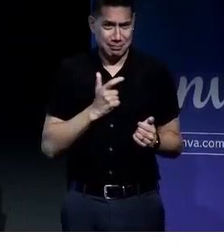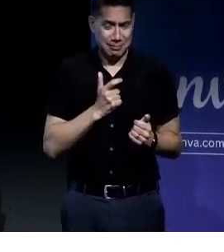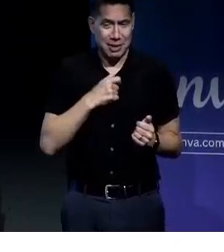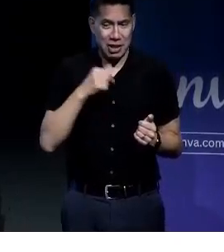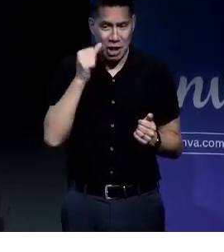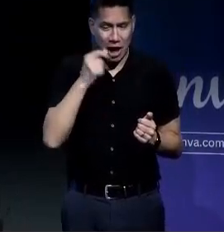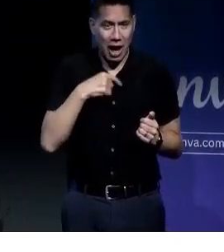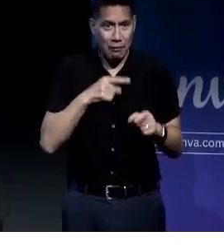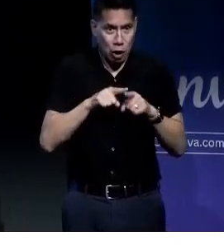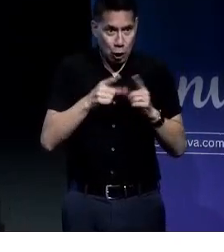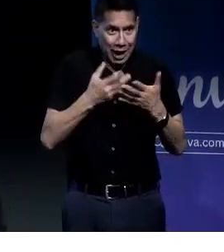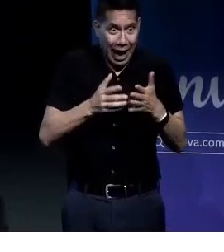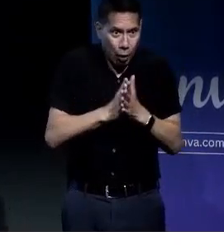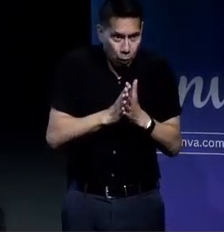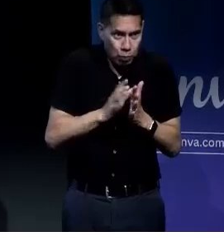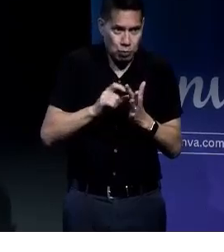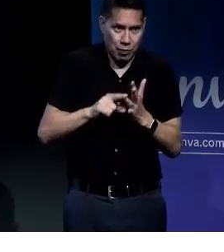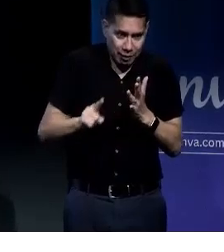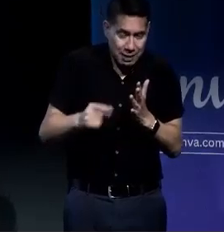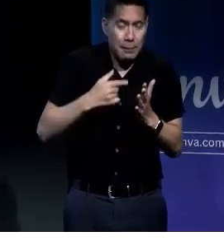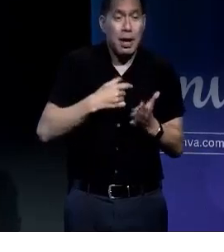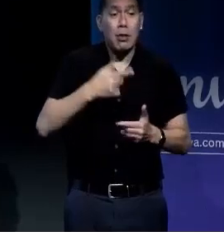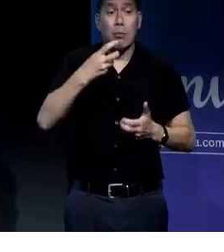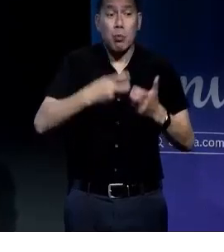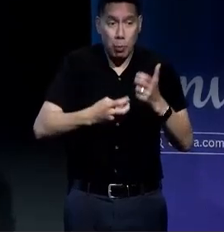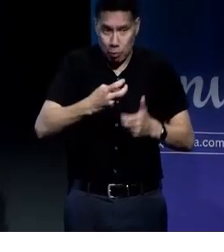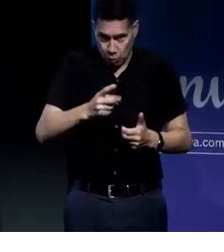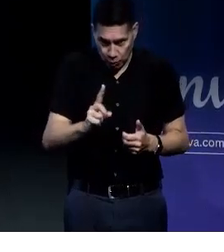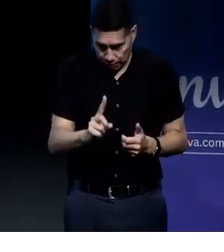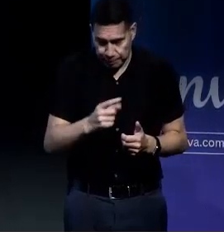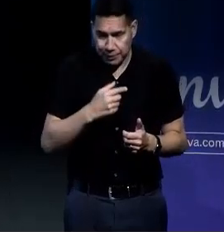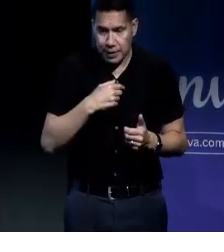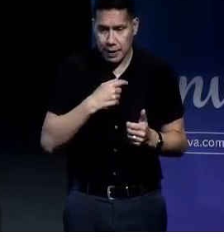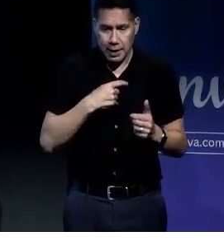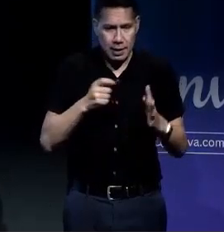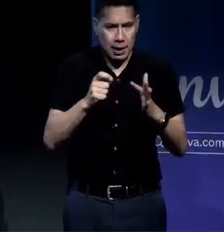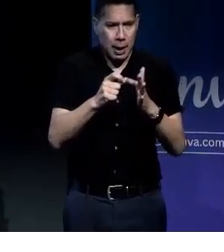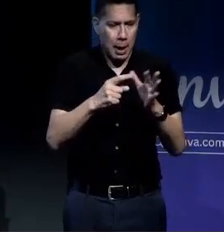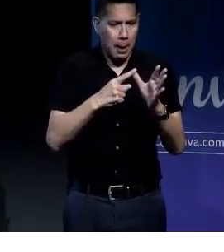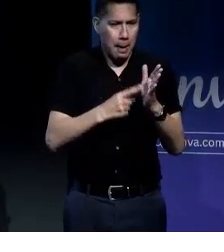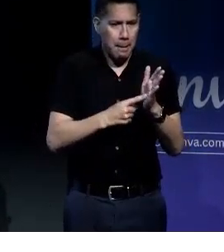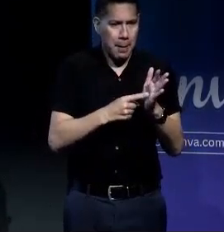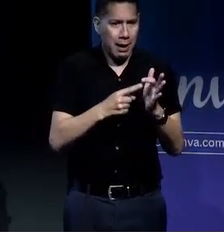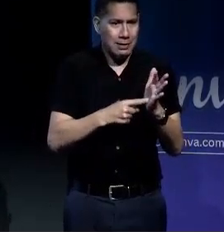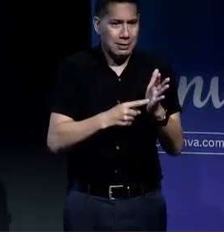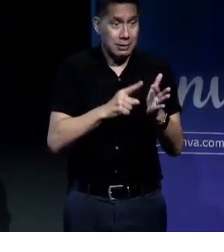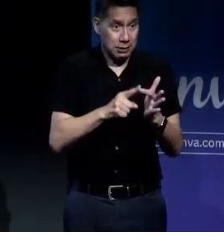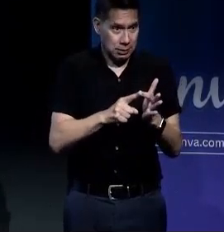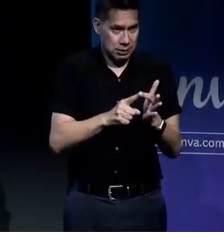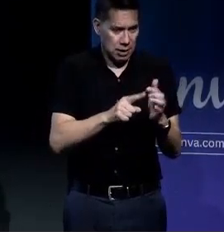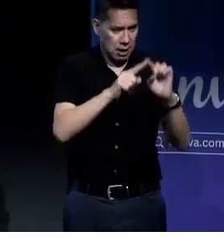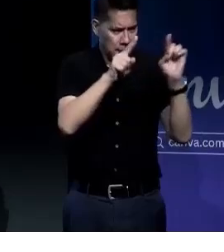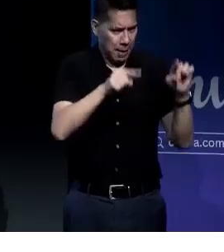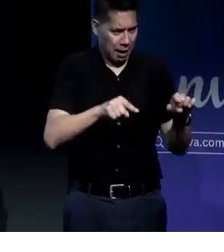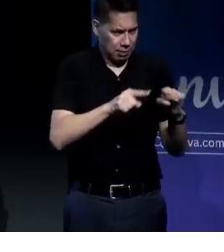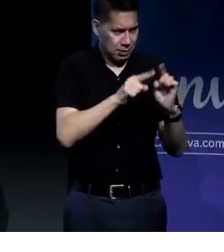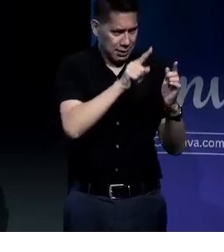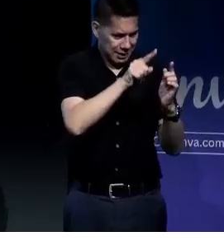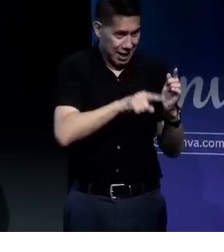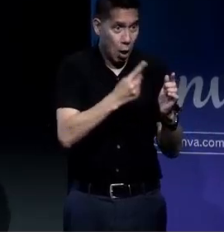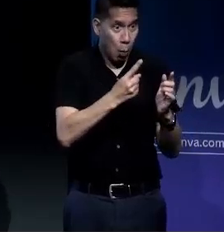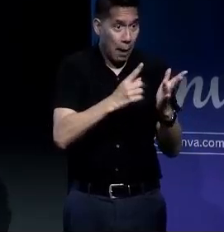So I had to learn how to do that. The difficulty is that a palette that you use in one mode will